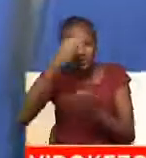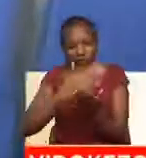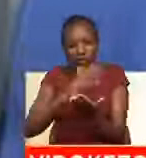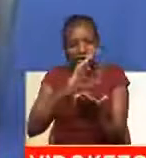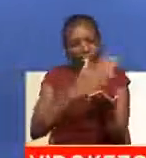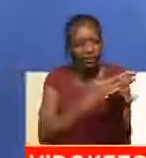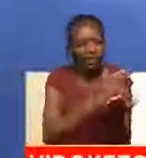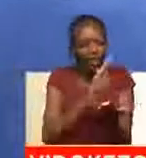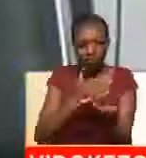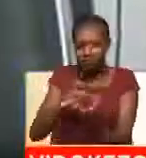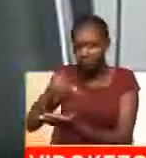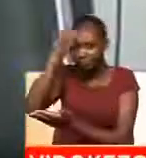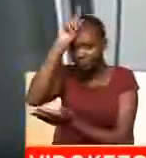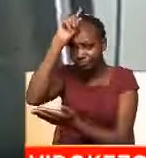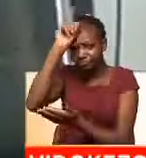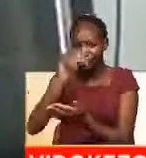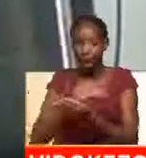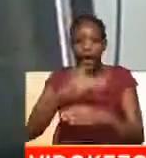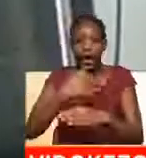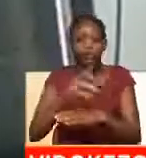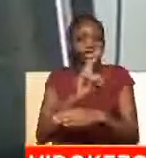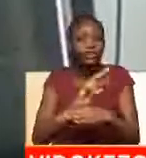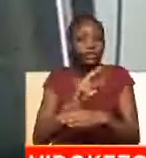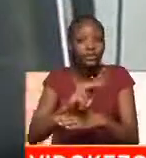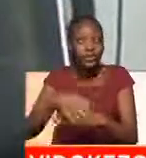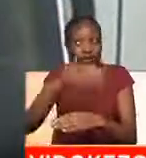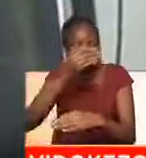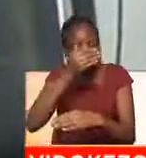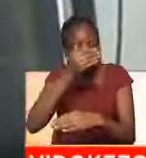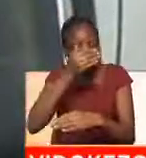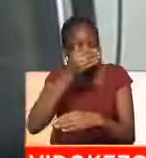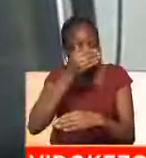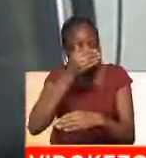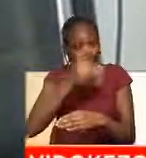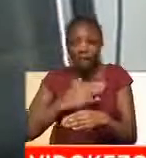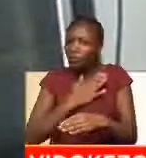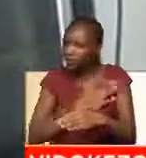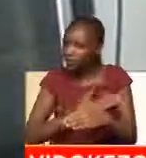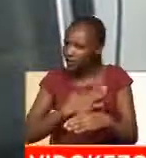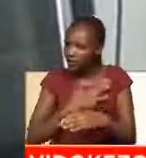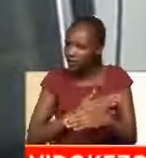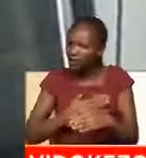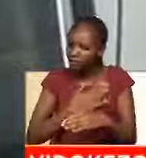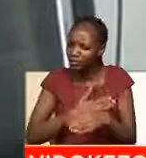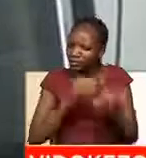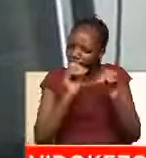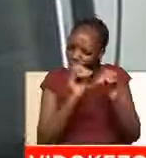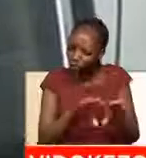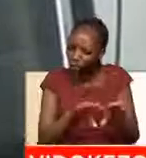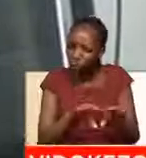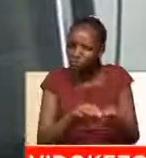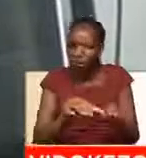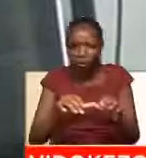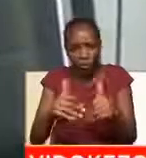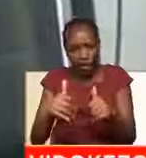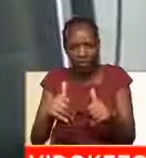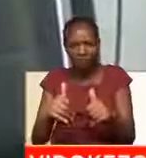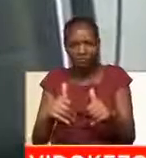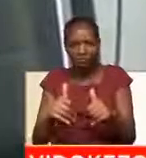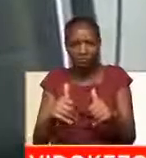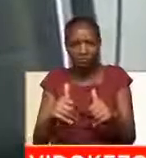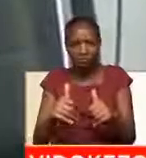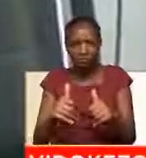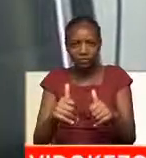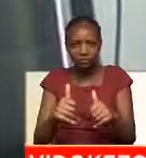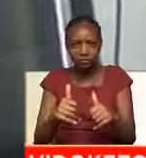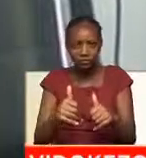hadi nyanjani. After using your mask, dispose of in a pit latrine